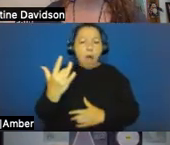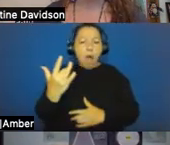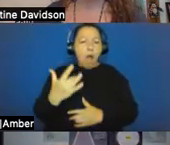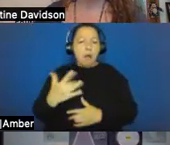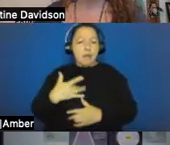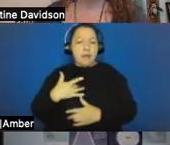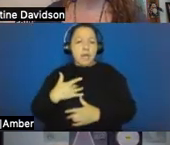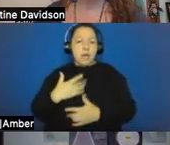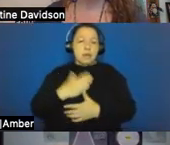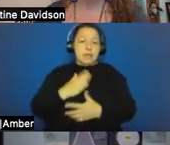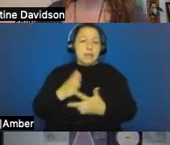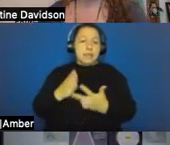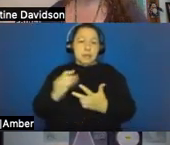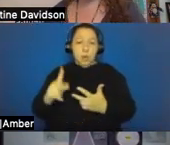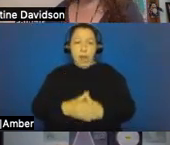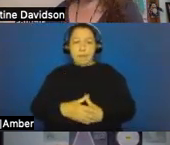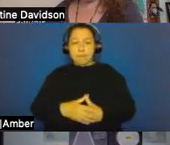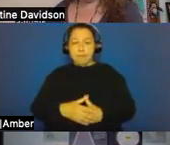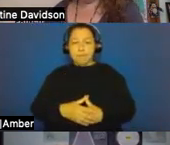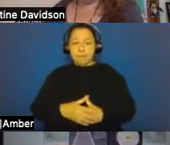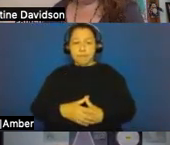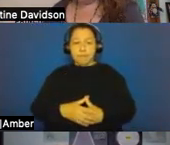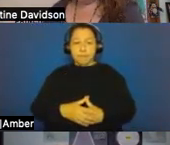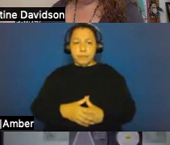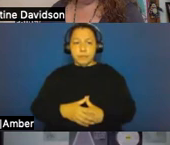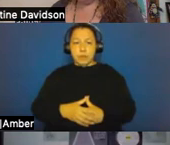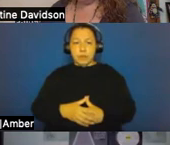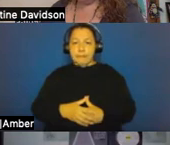And we'll just go from there. Okay?